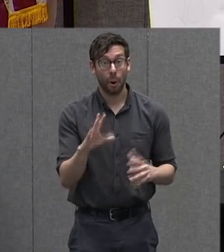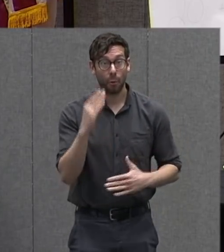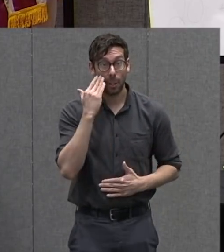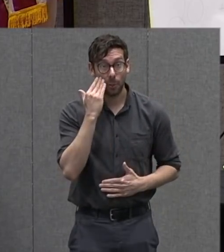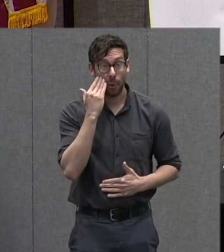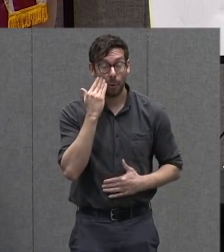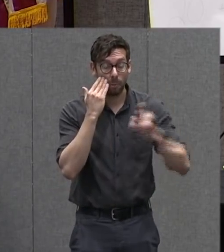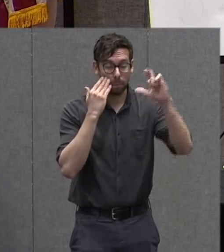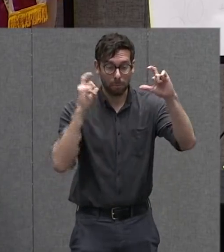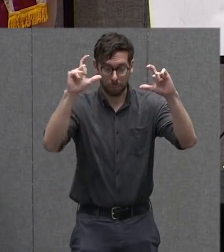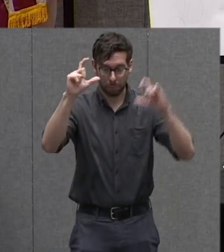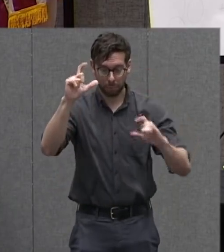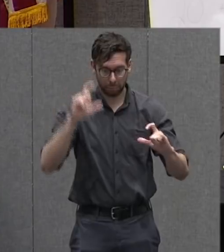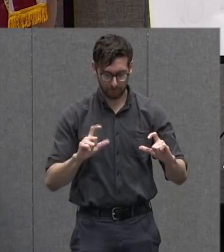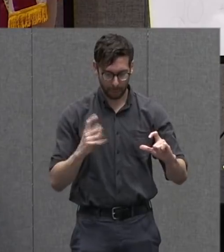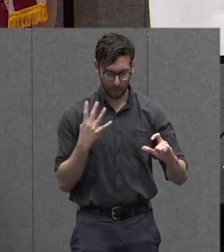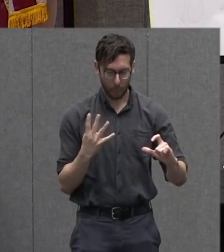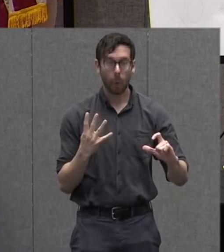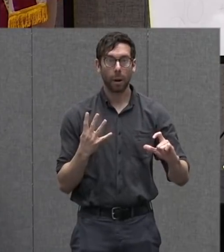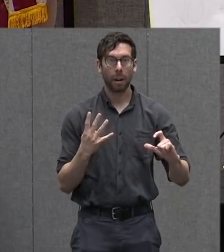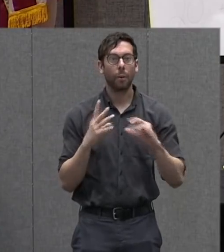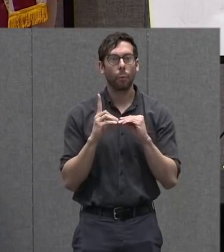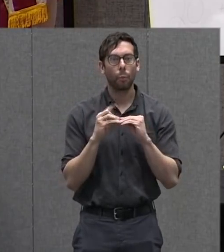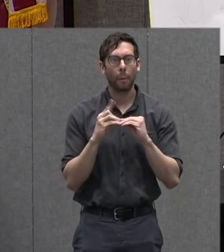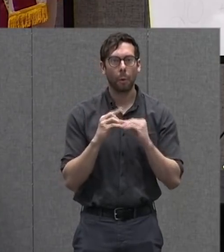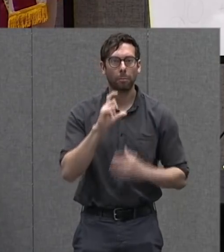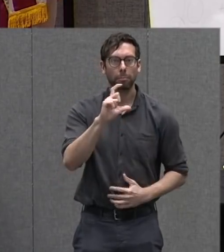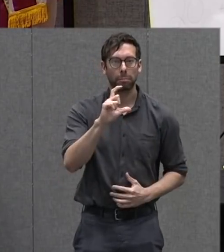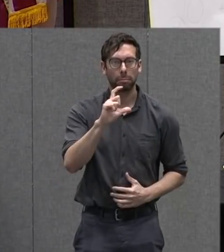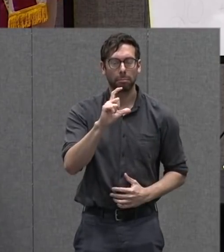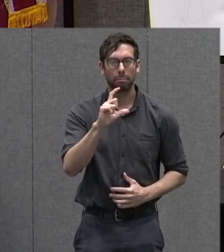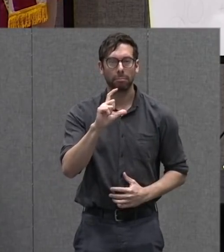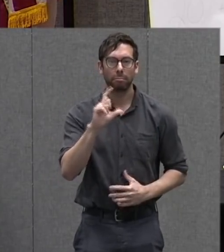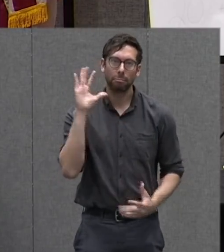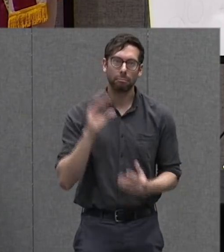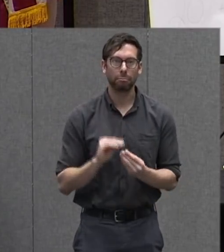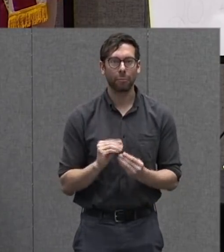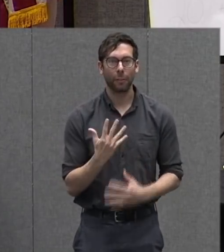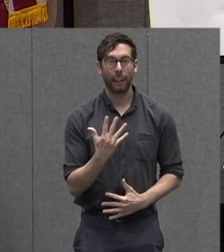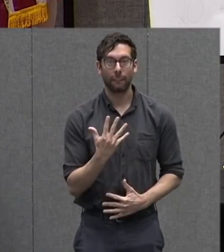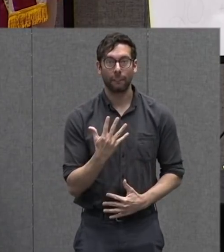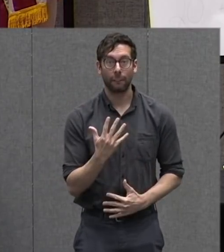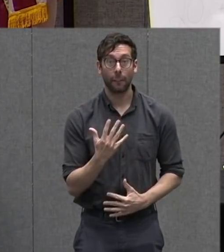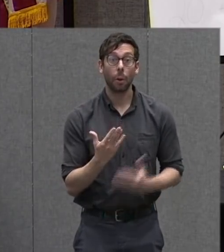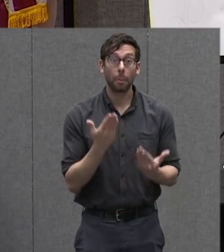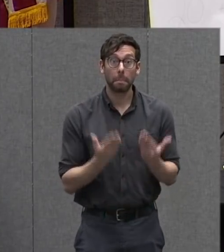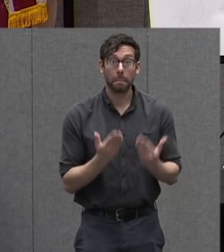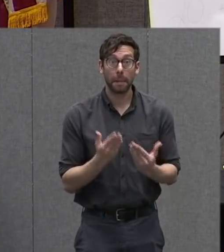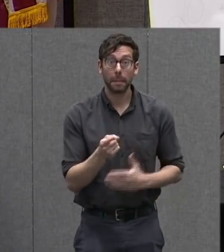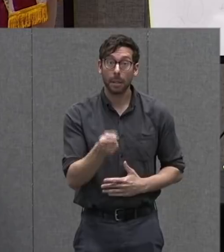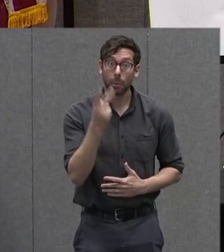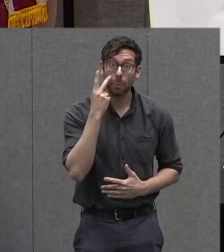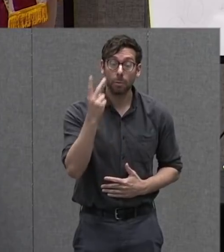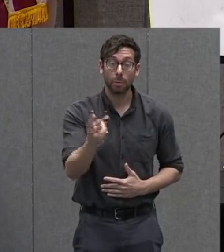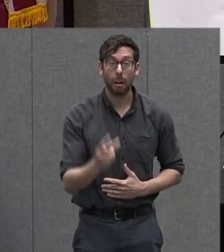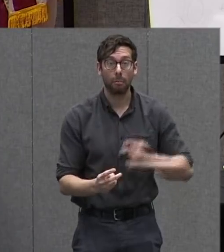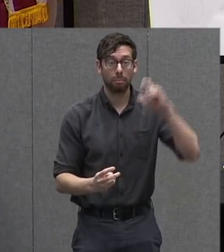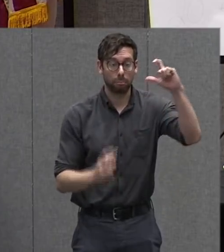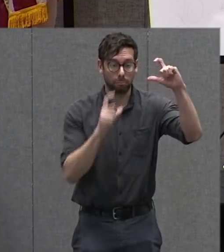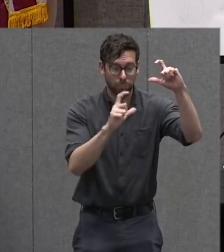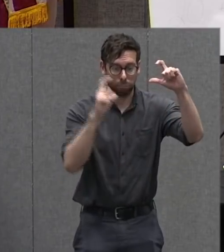give you 5. Or maybe you saw 3 and 2 more, and you knew that was